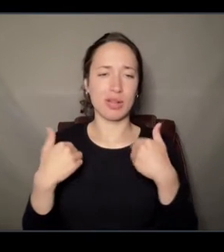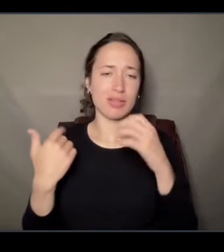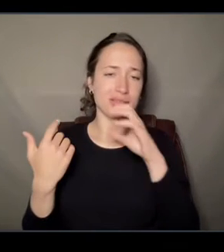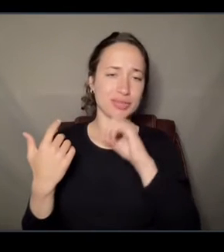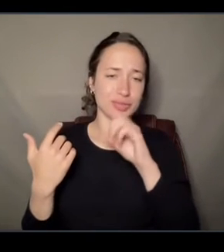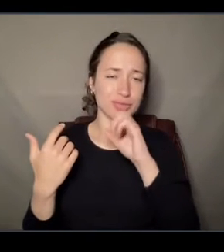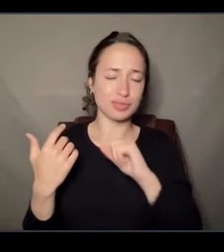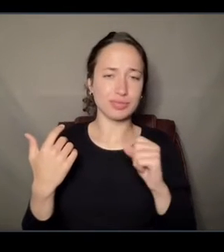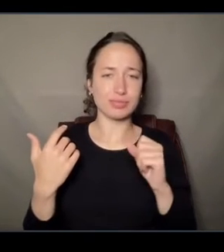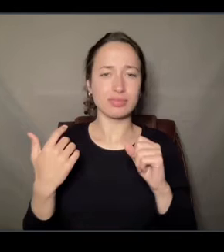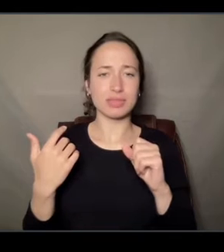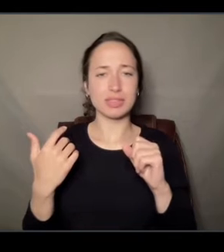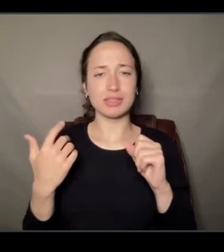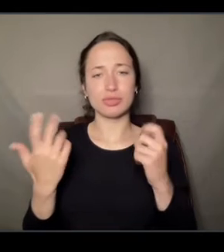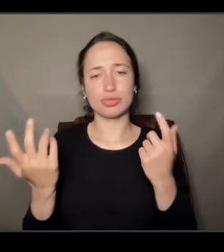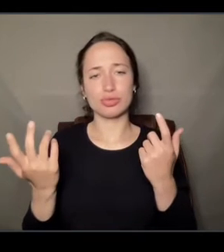age.